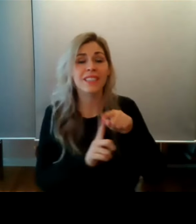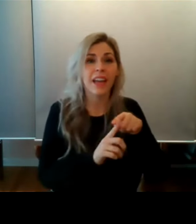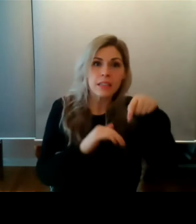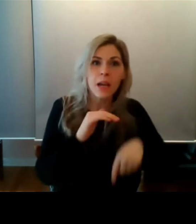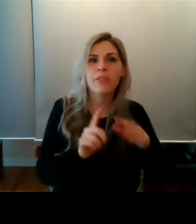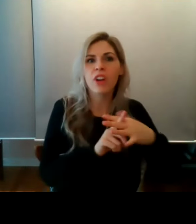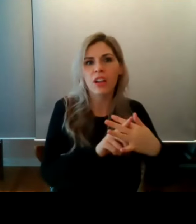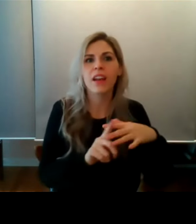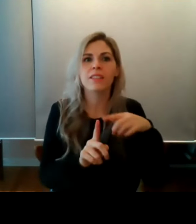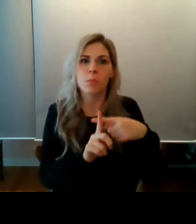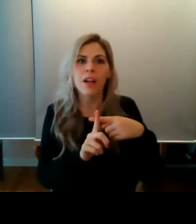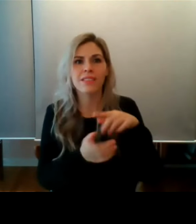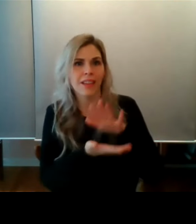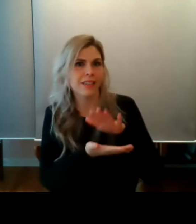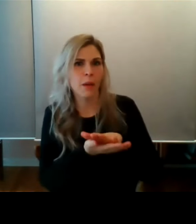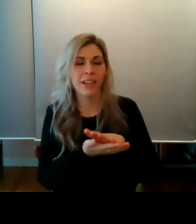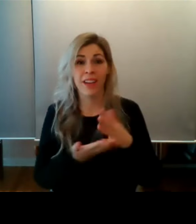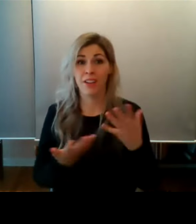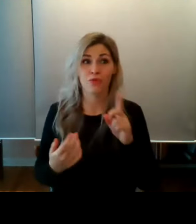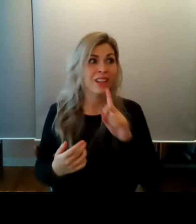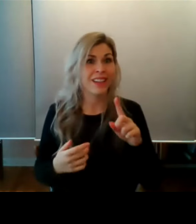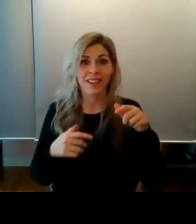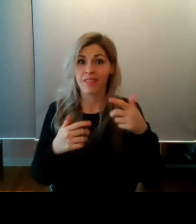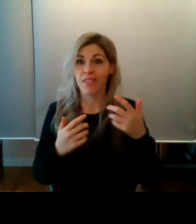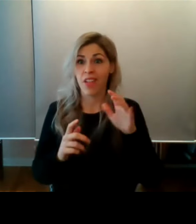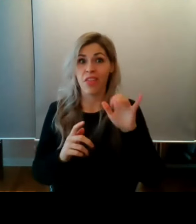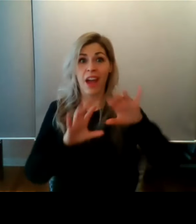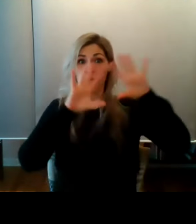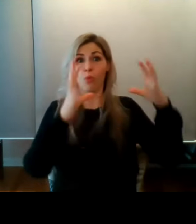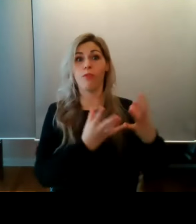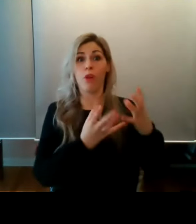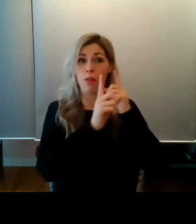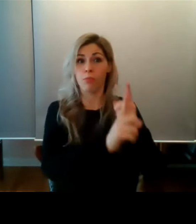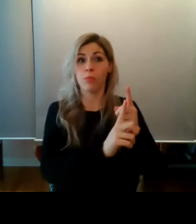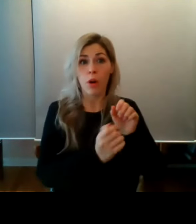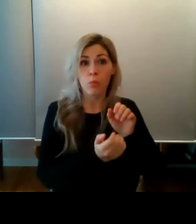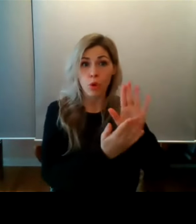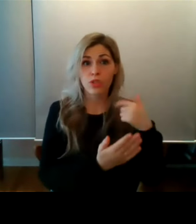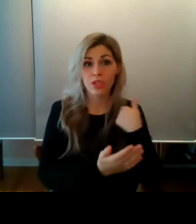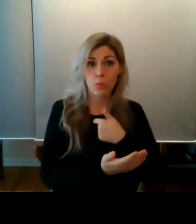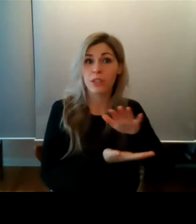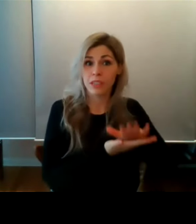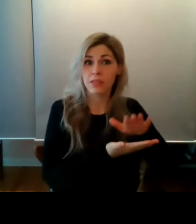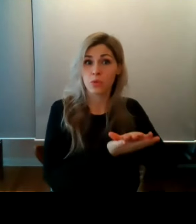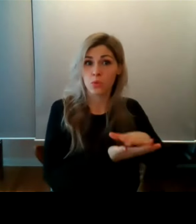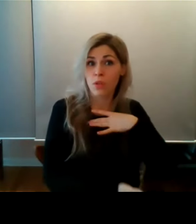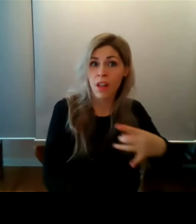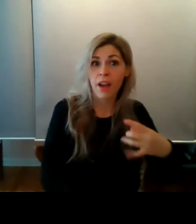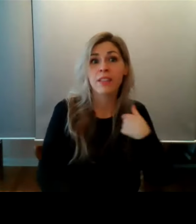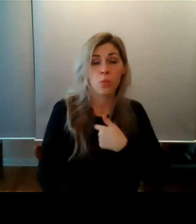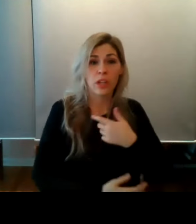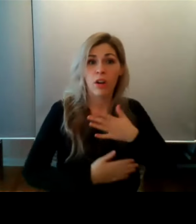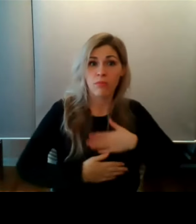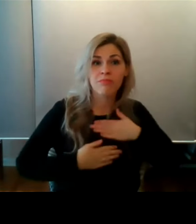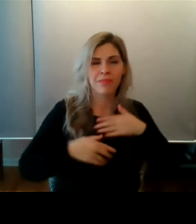context. And I cannot think of a better model for that approach than the endeavor which we are all part of